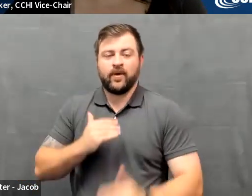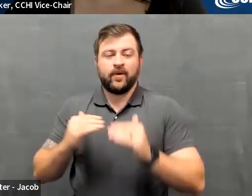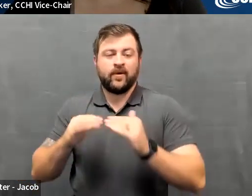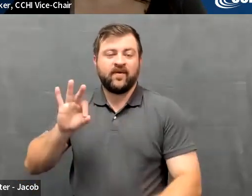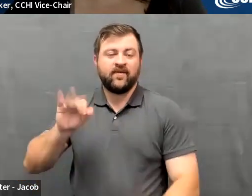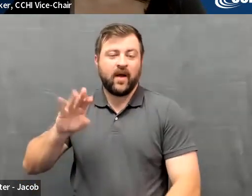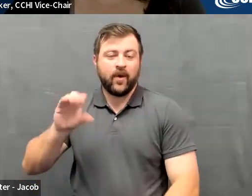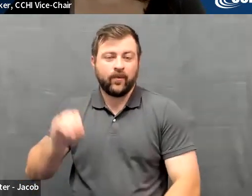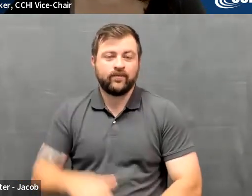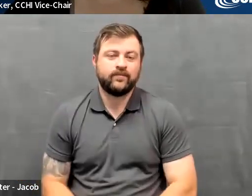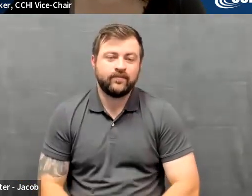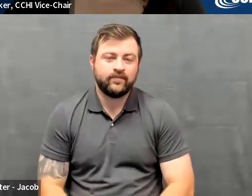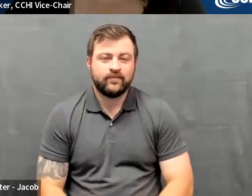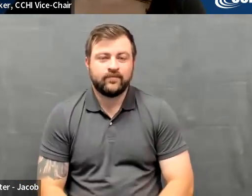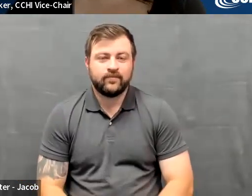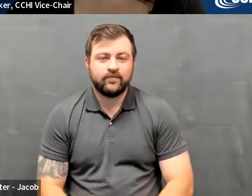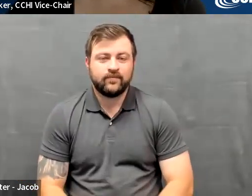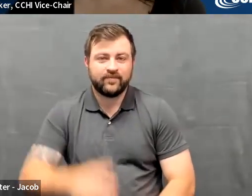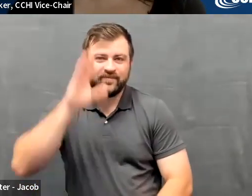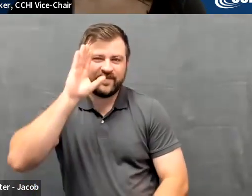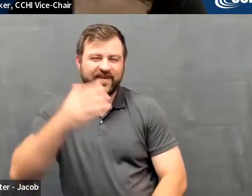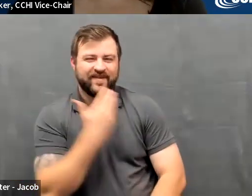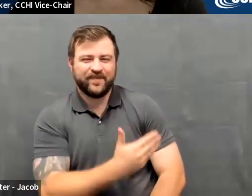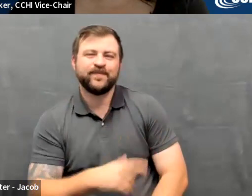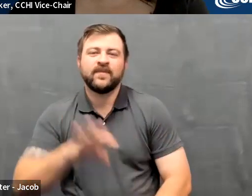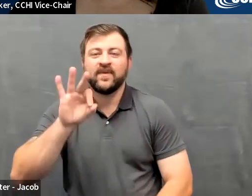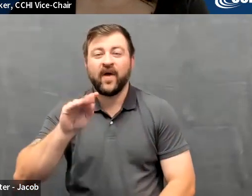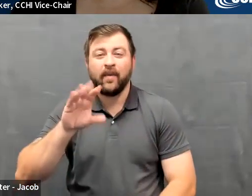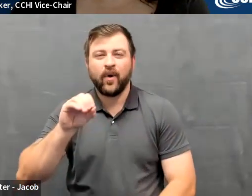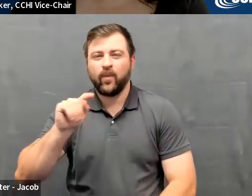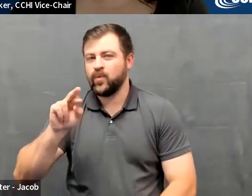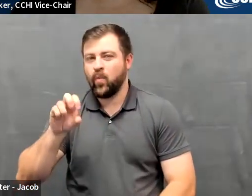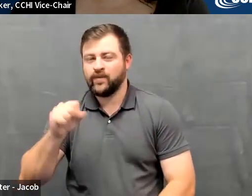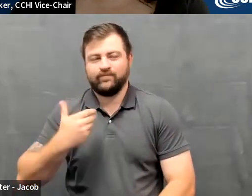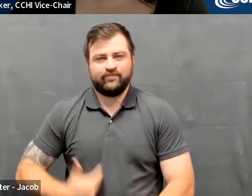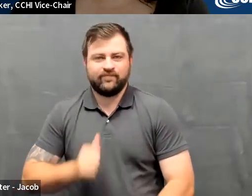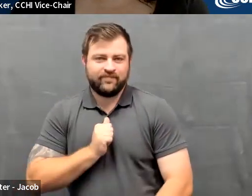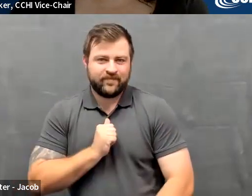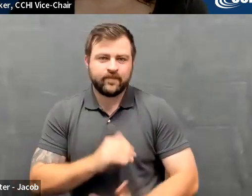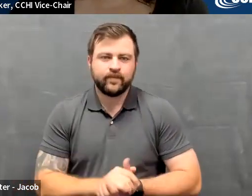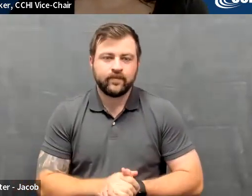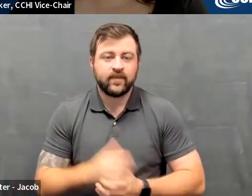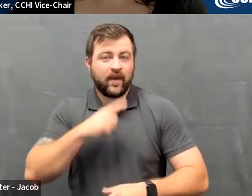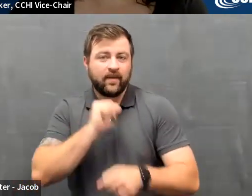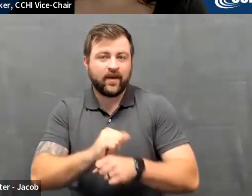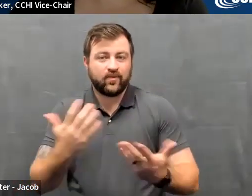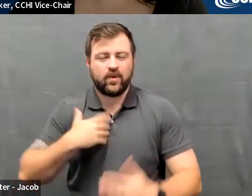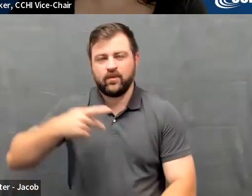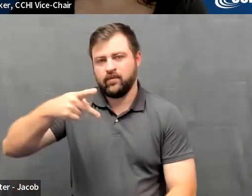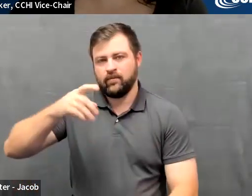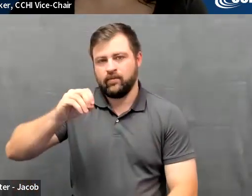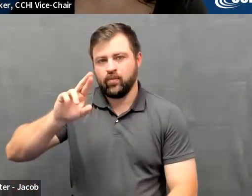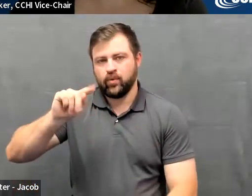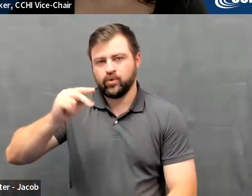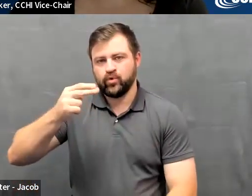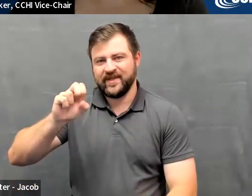Fabio. Hey, thank you, Mateo. So I'm Fabio Torres, and I'm actually a Portuguese interpreter,